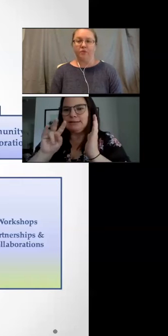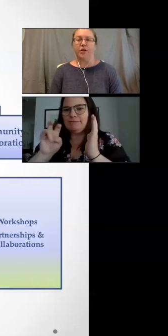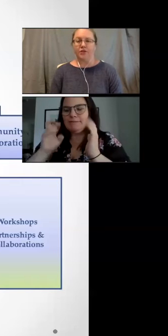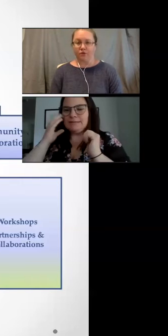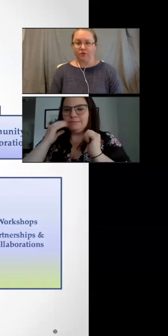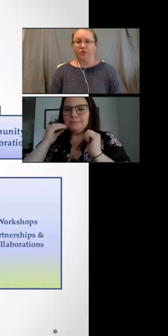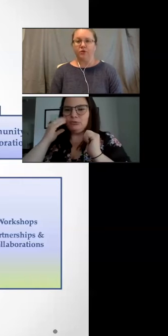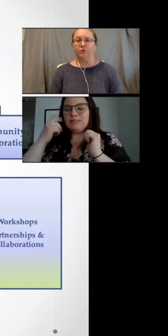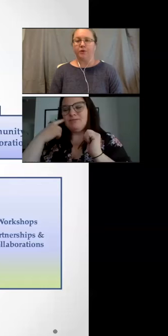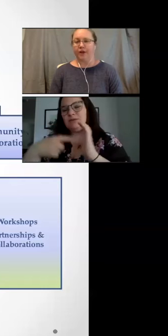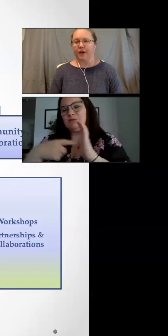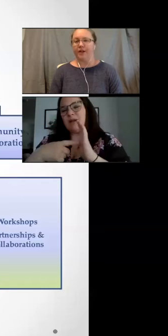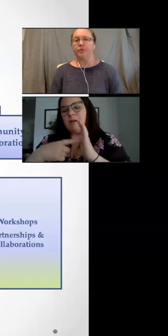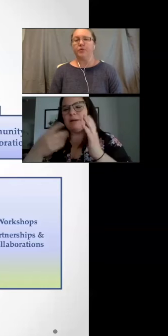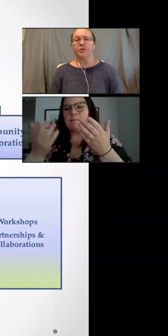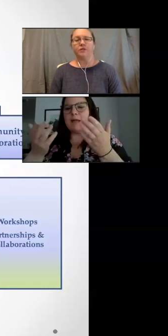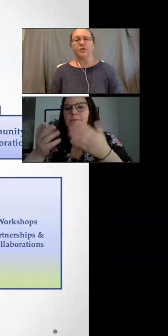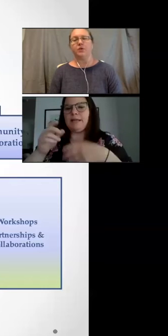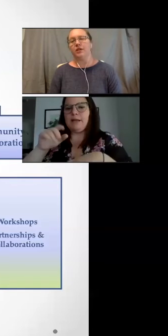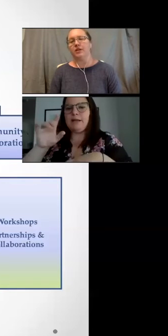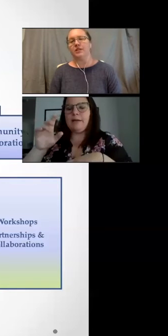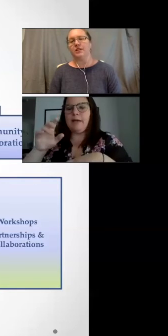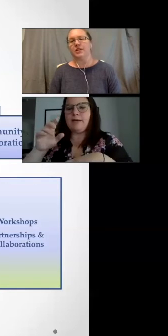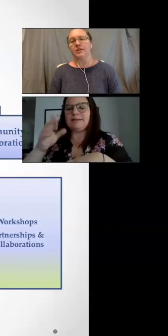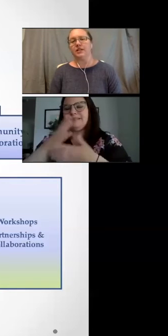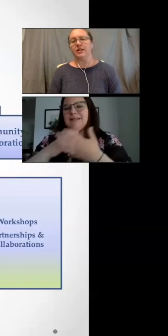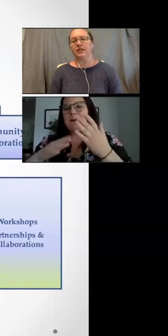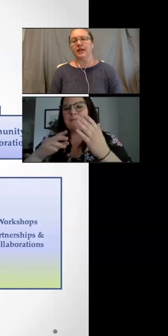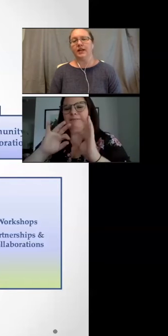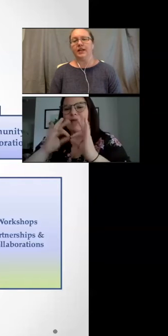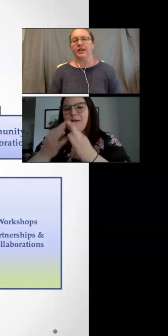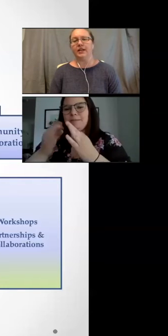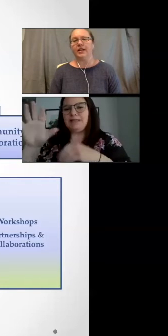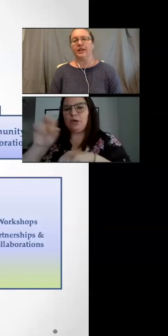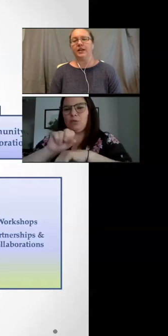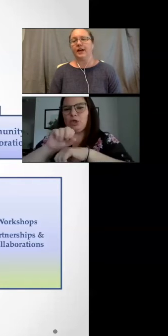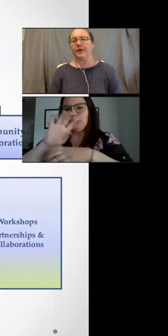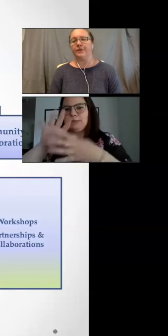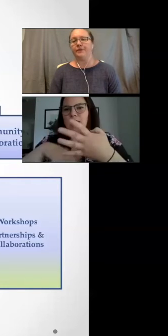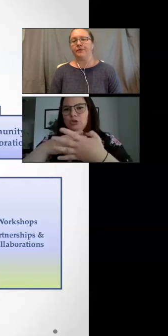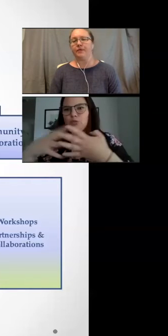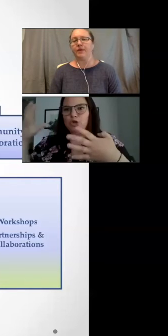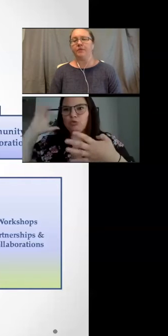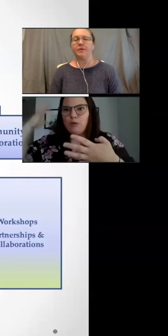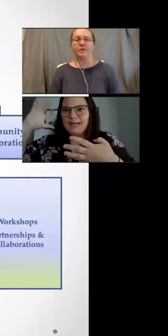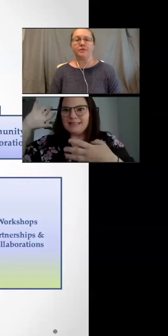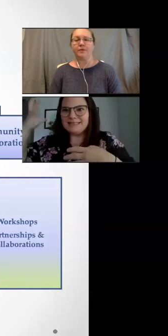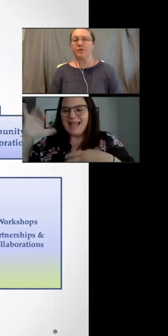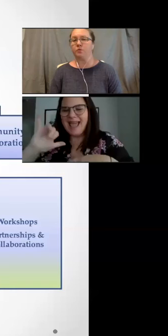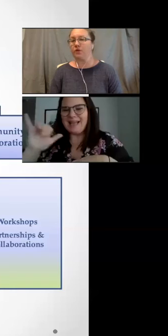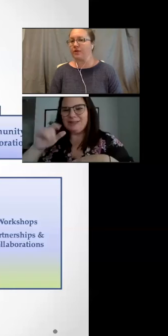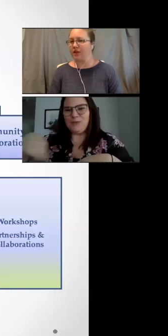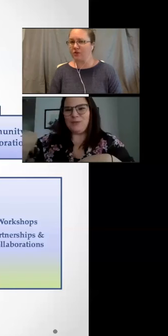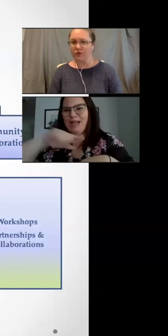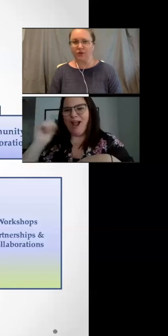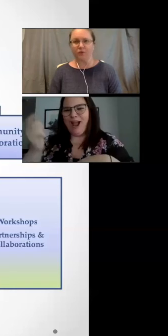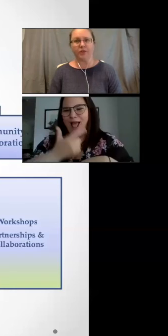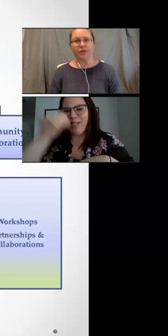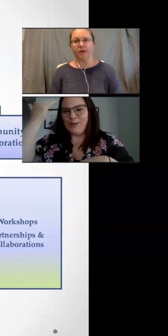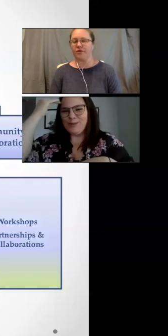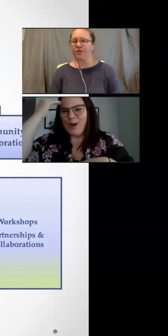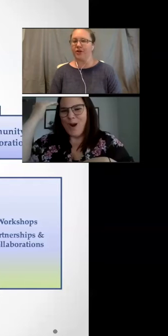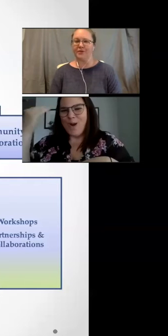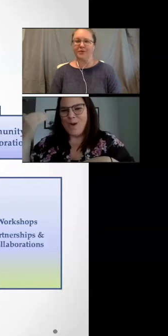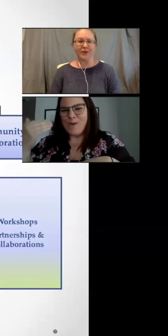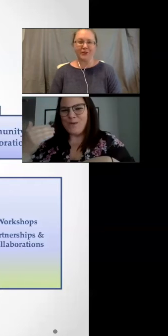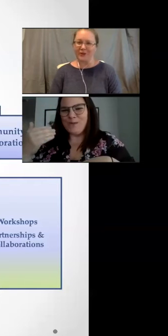Again, we also do provide immersive experiences like maybe some families' work schedules are really